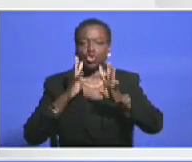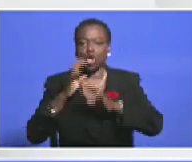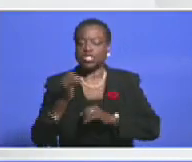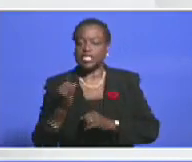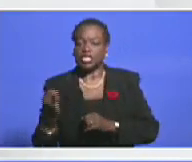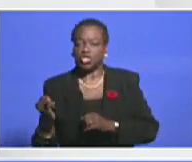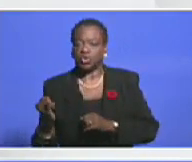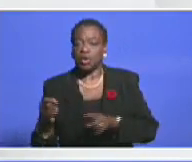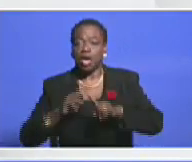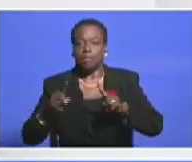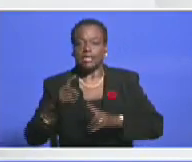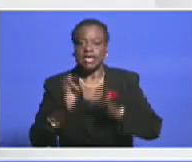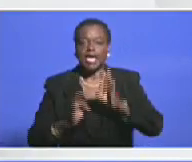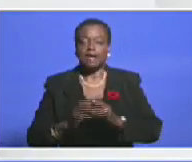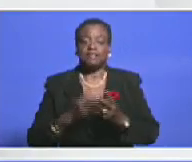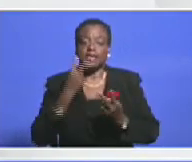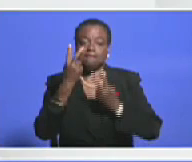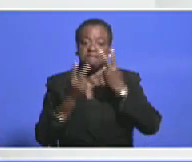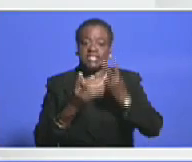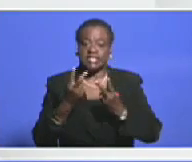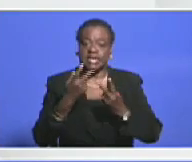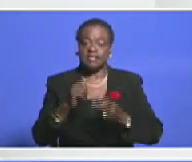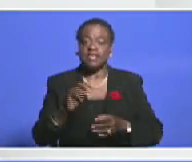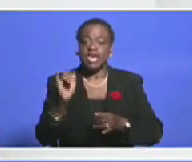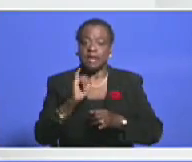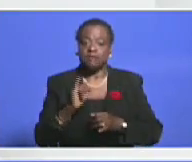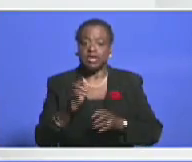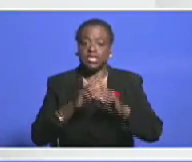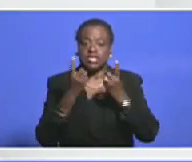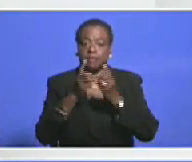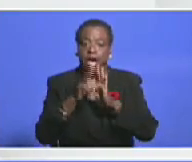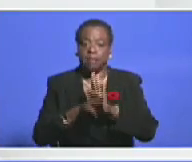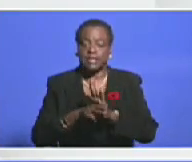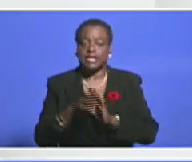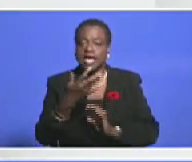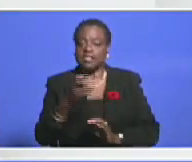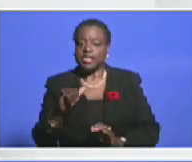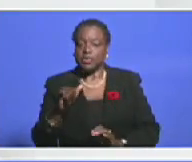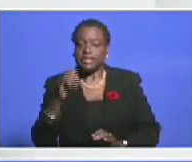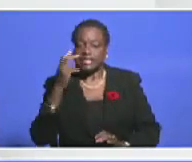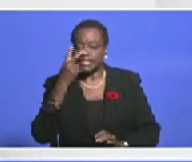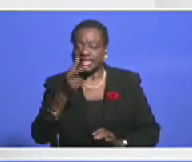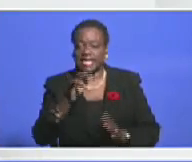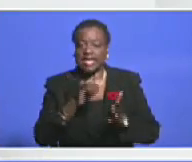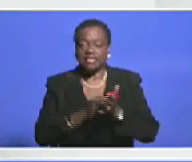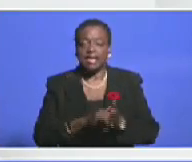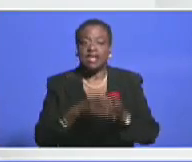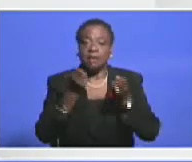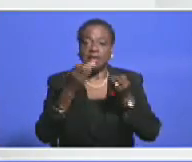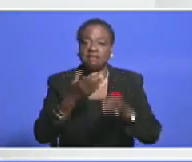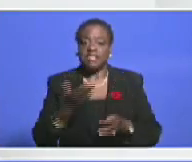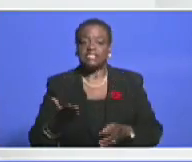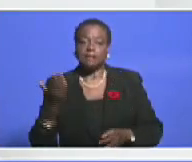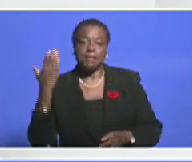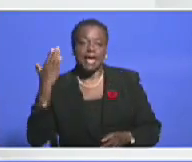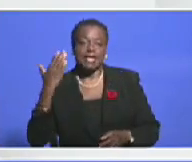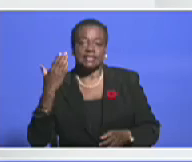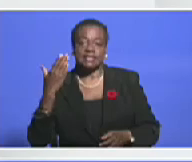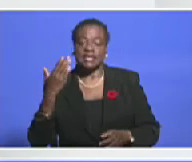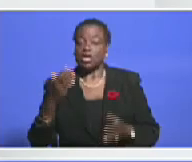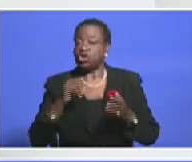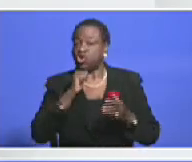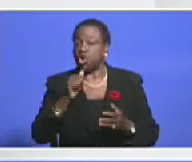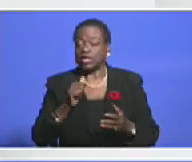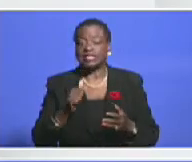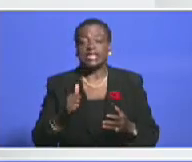but if they were to visit the immigration department, they can see that many of the things of the past are no longer existent at the